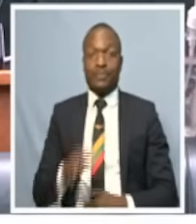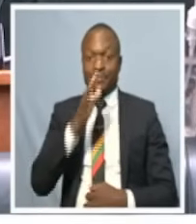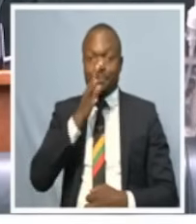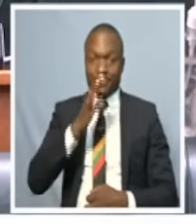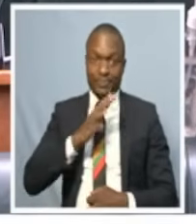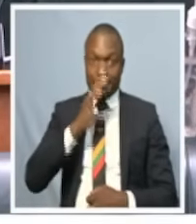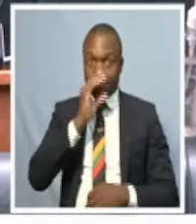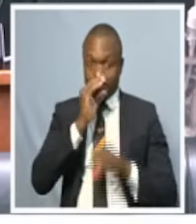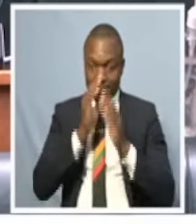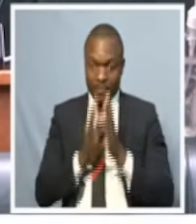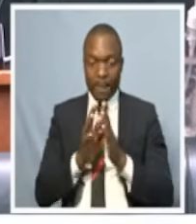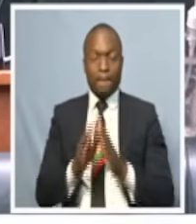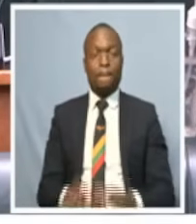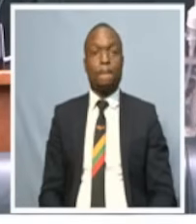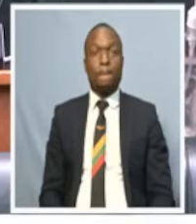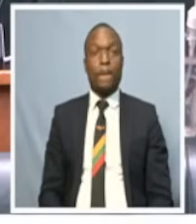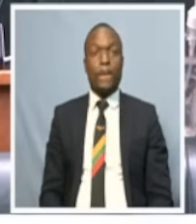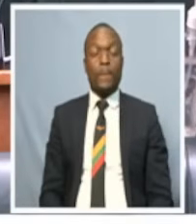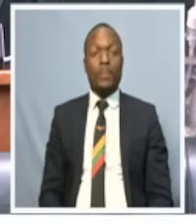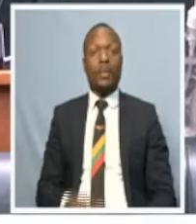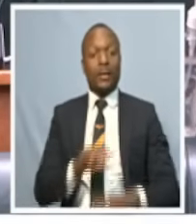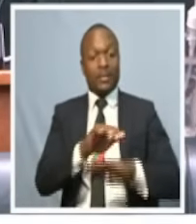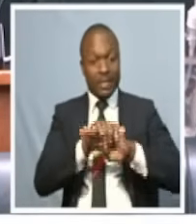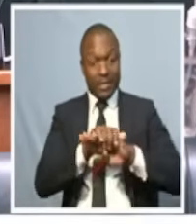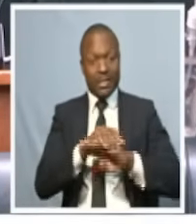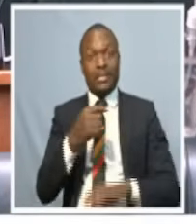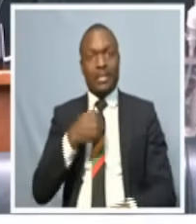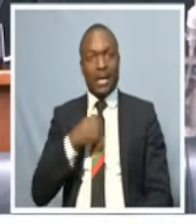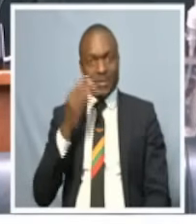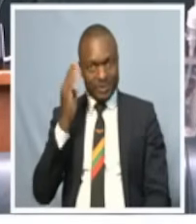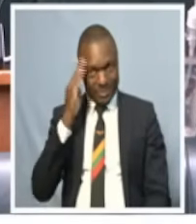Madam Speaker, the English I know